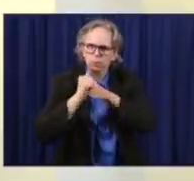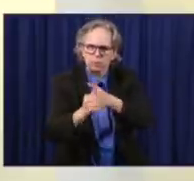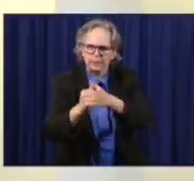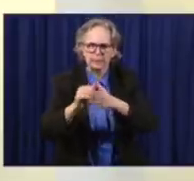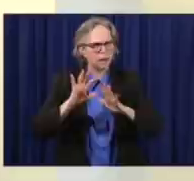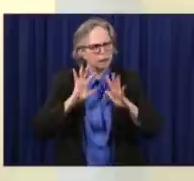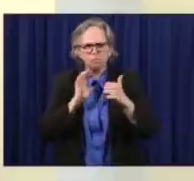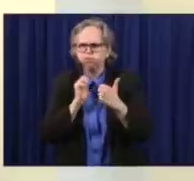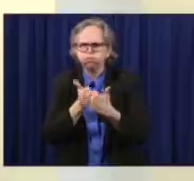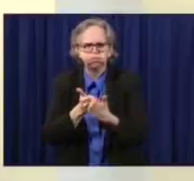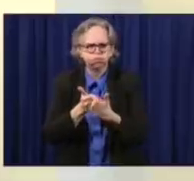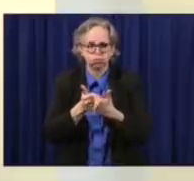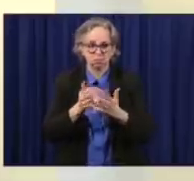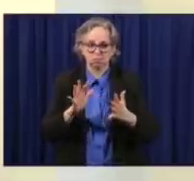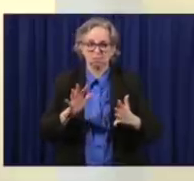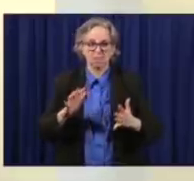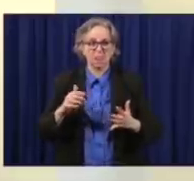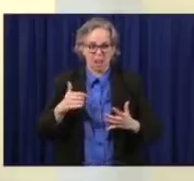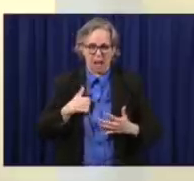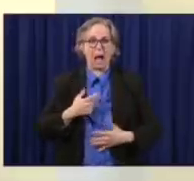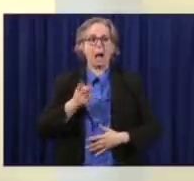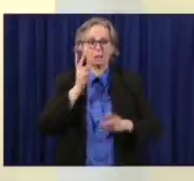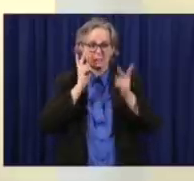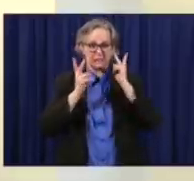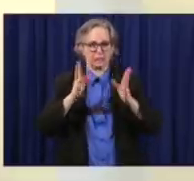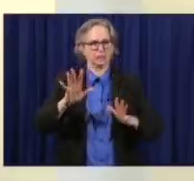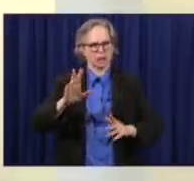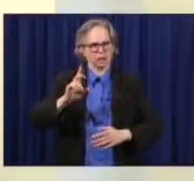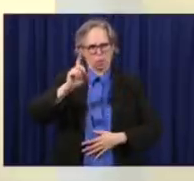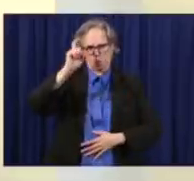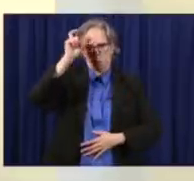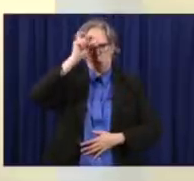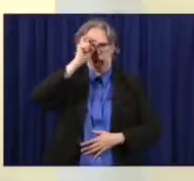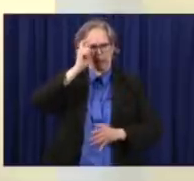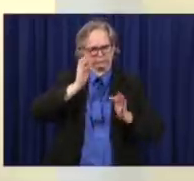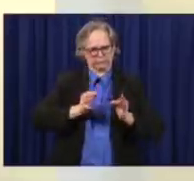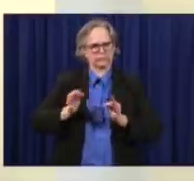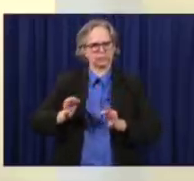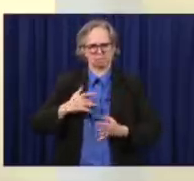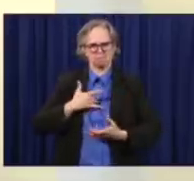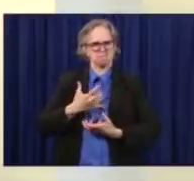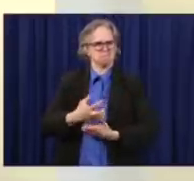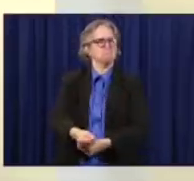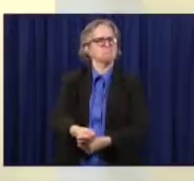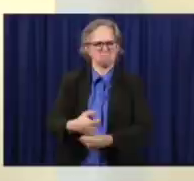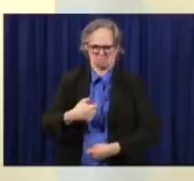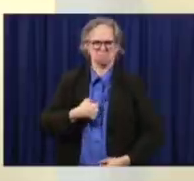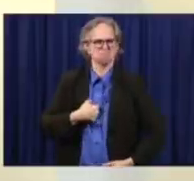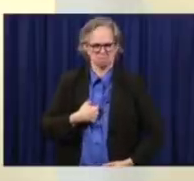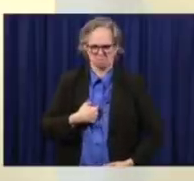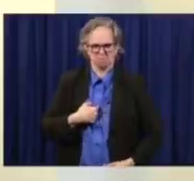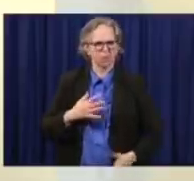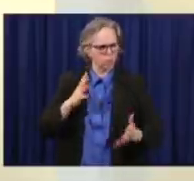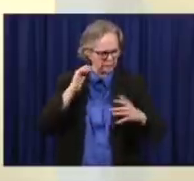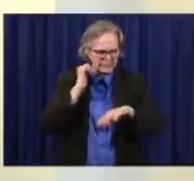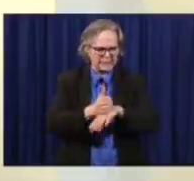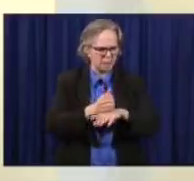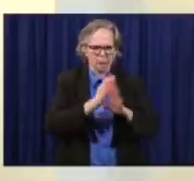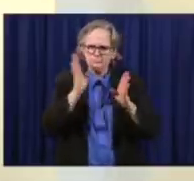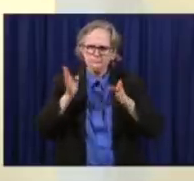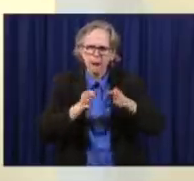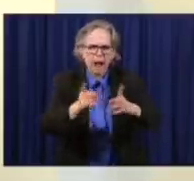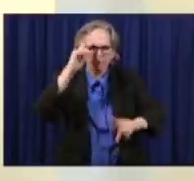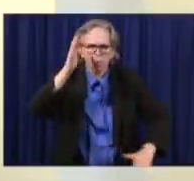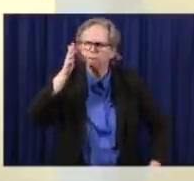see very wise decision-making to try to make the most of the uncertain times ahead. And again, it's an honor to